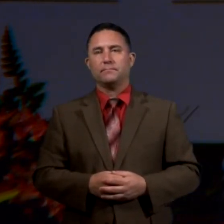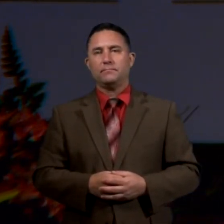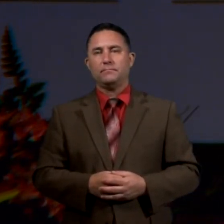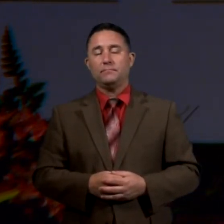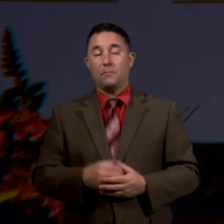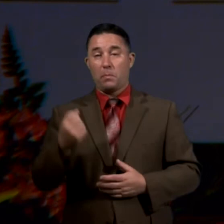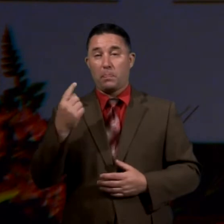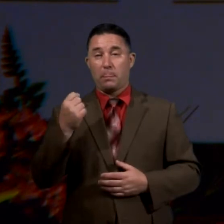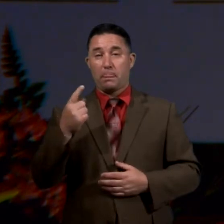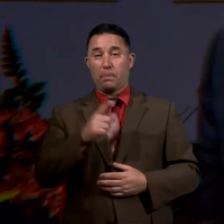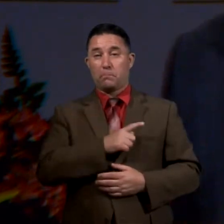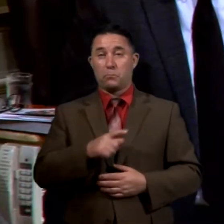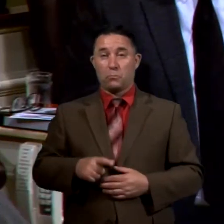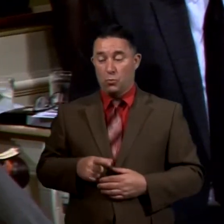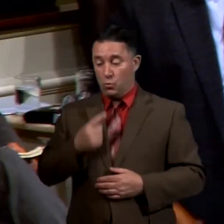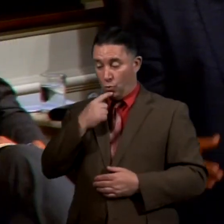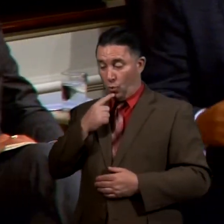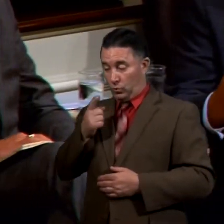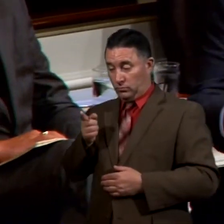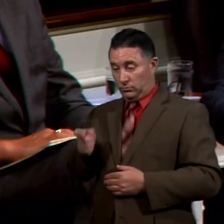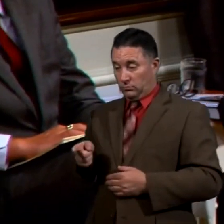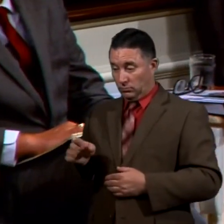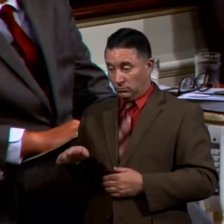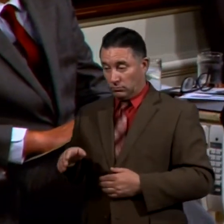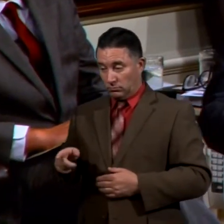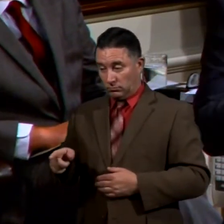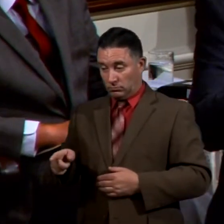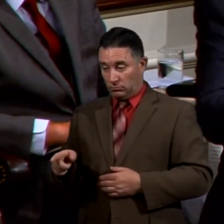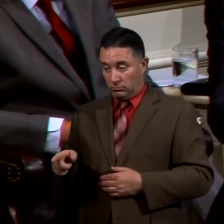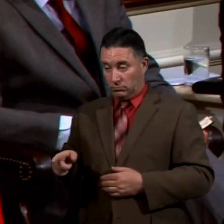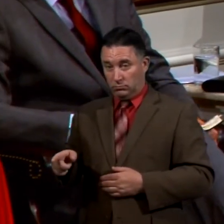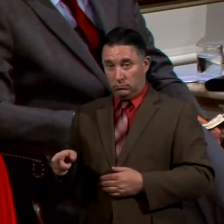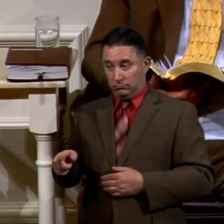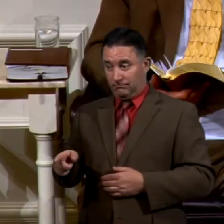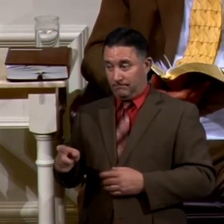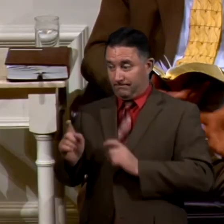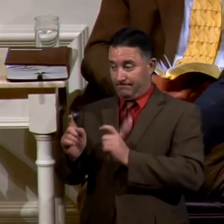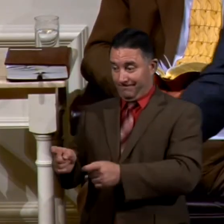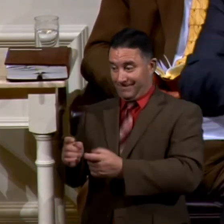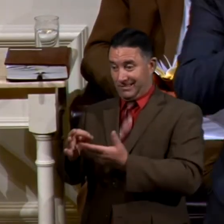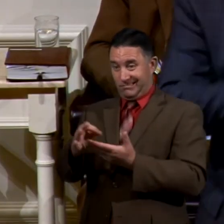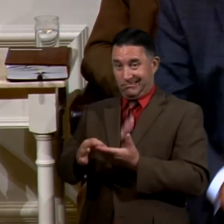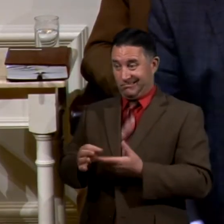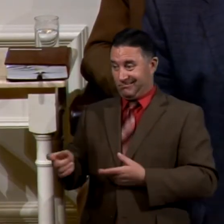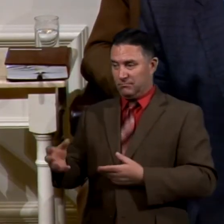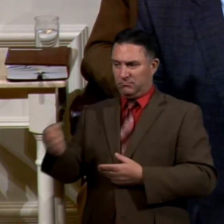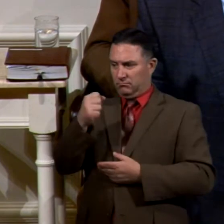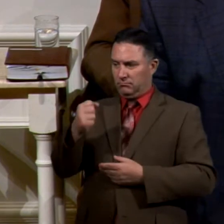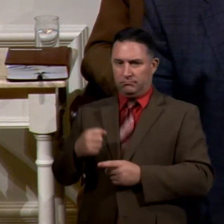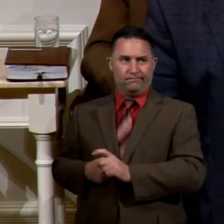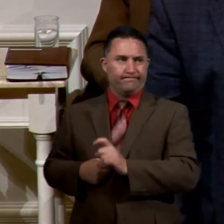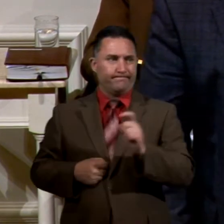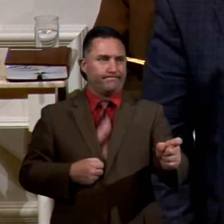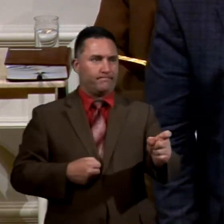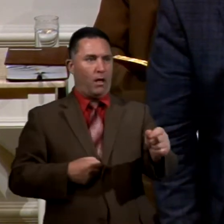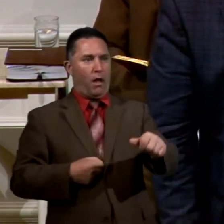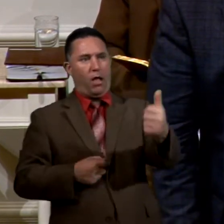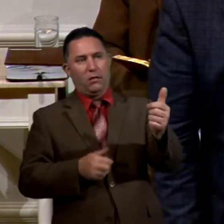You see, the Lord told him, take what was given to him, take it away and give it to somebody